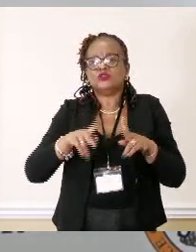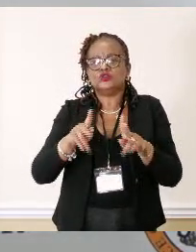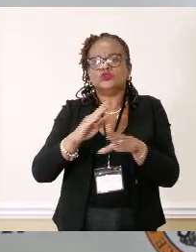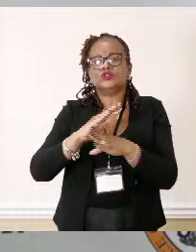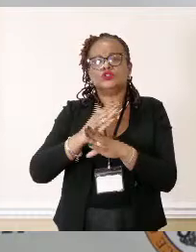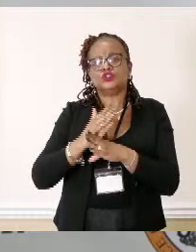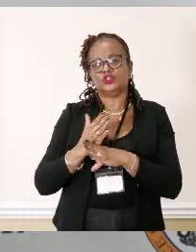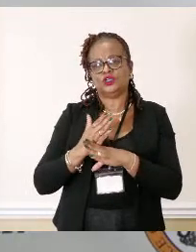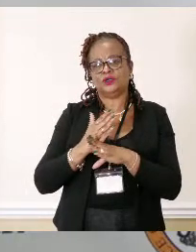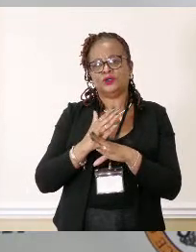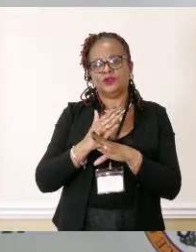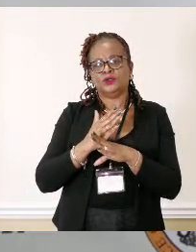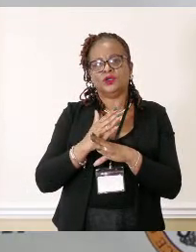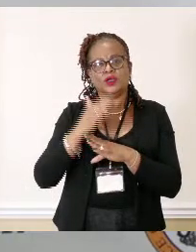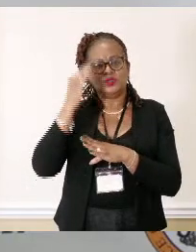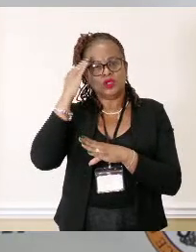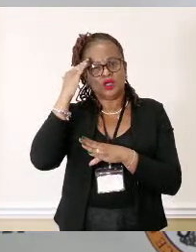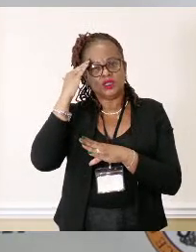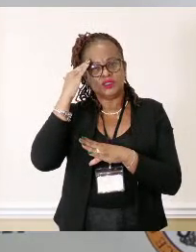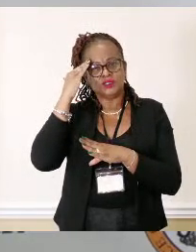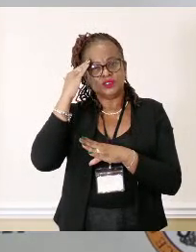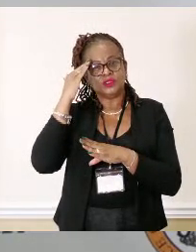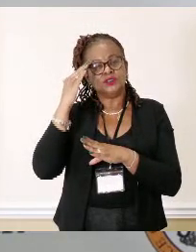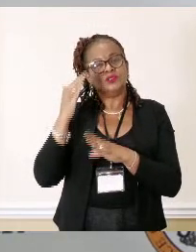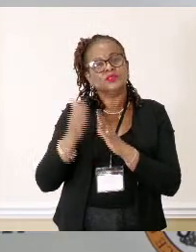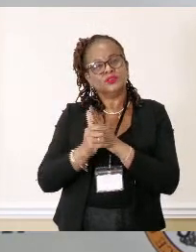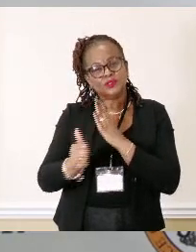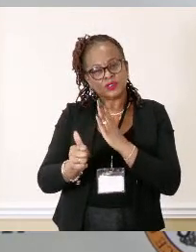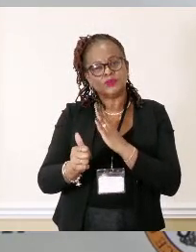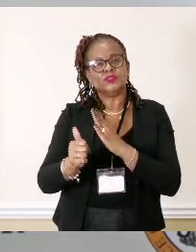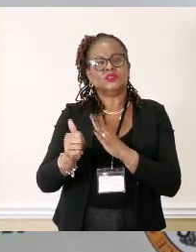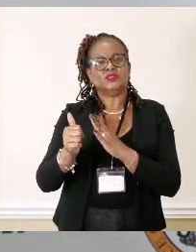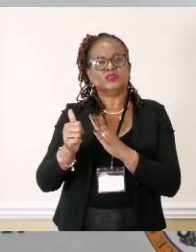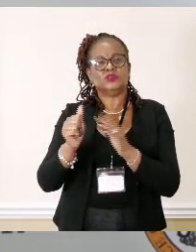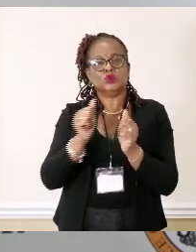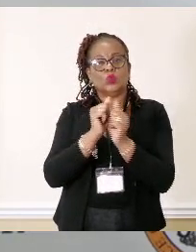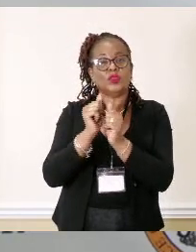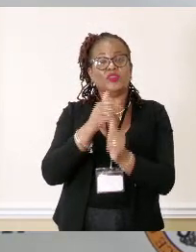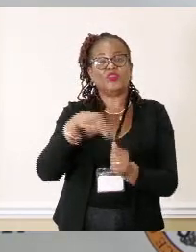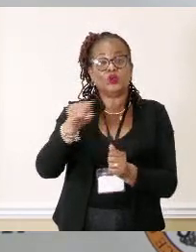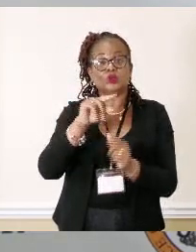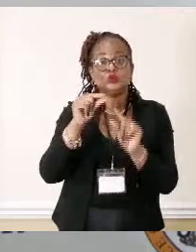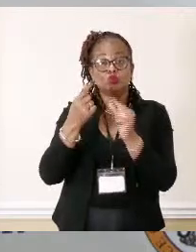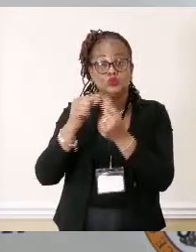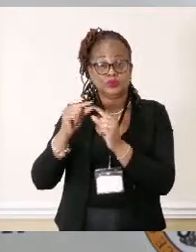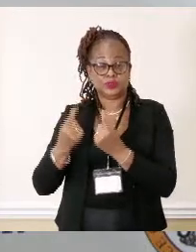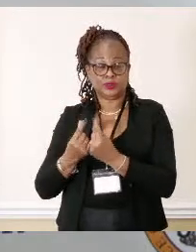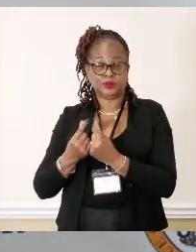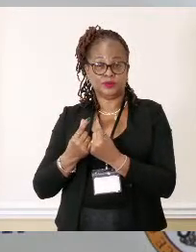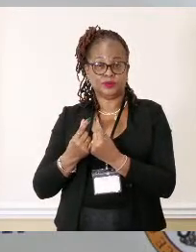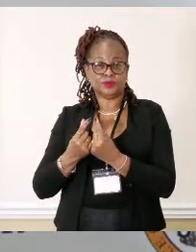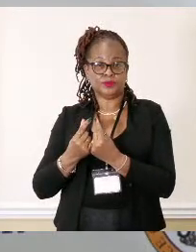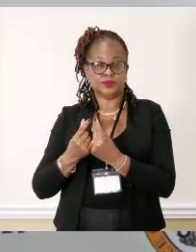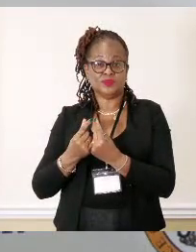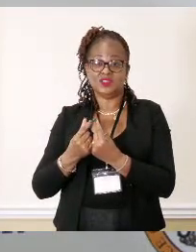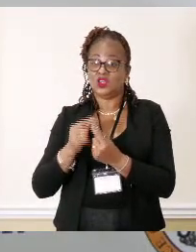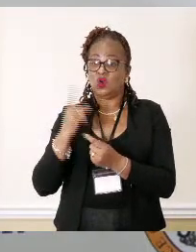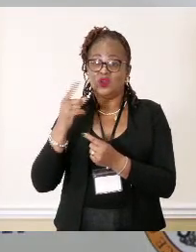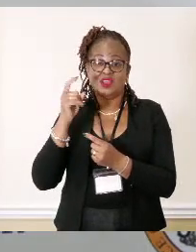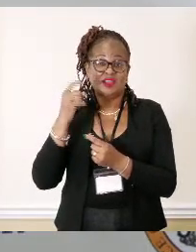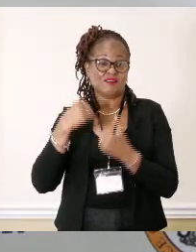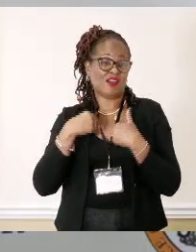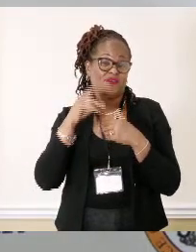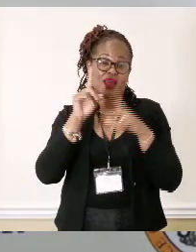share knowledge and expertise with those groups. They just have to ask, and it will